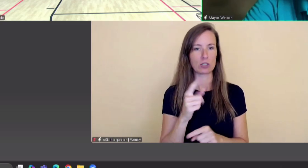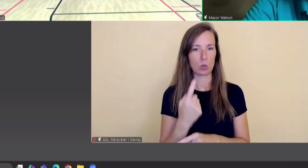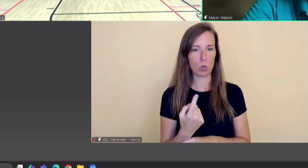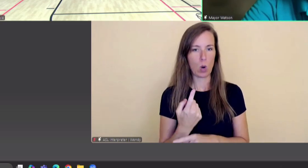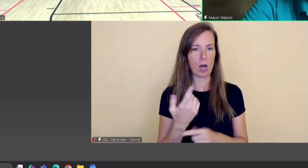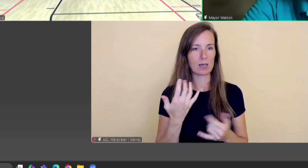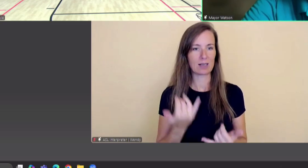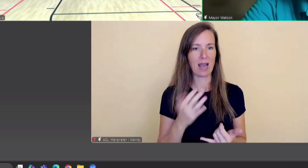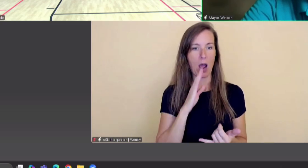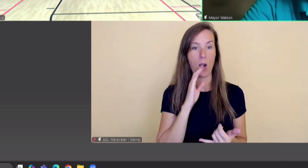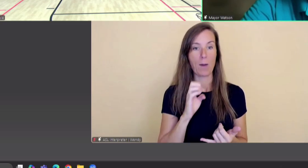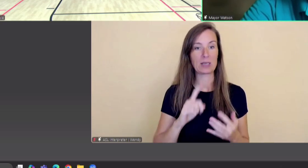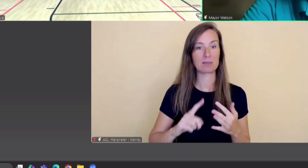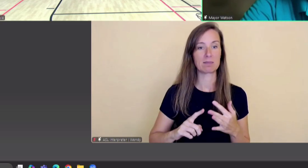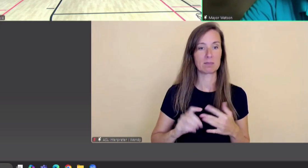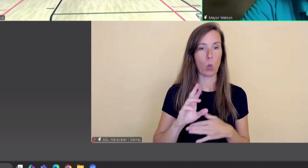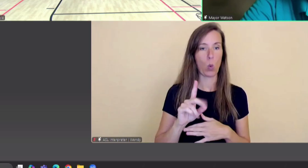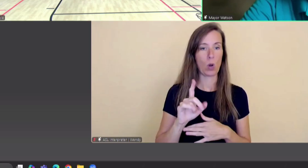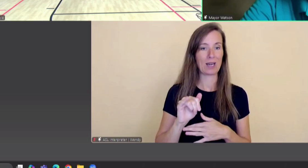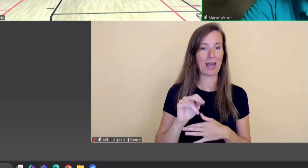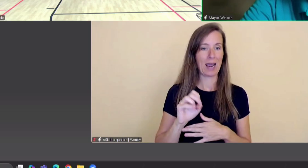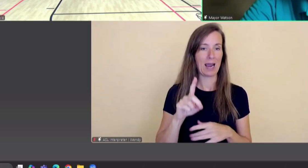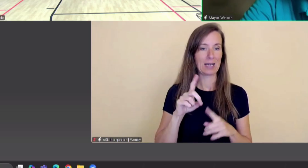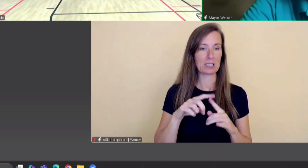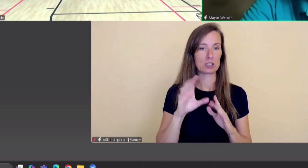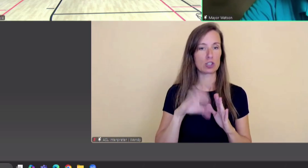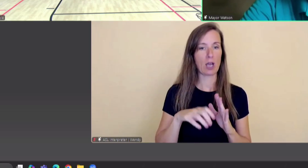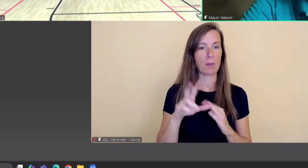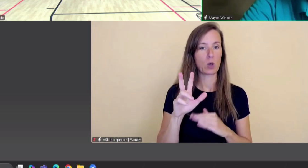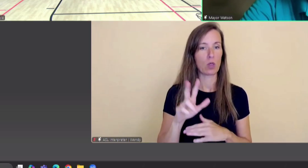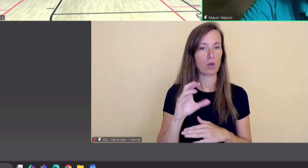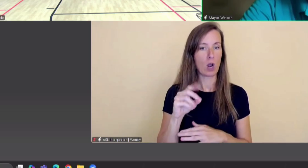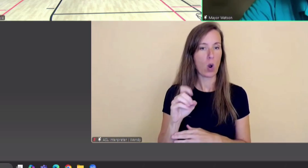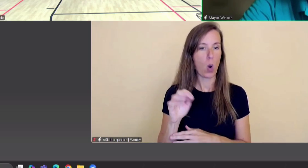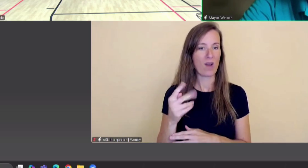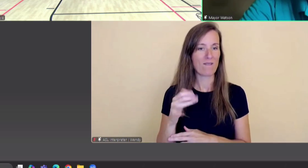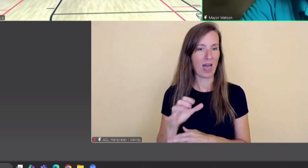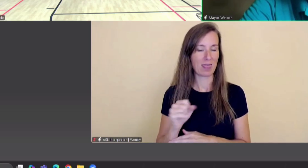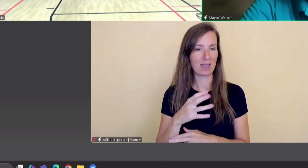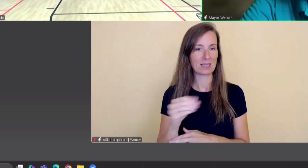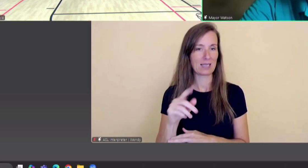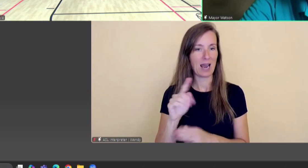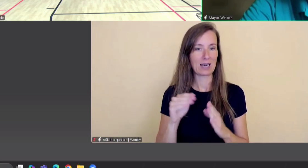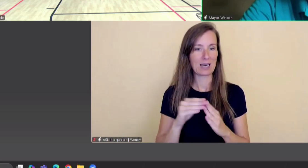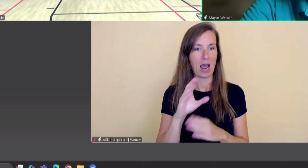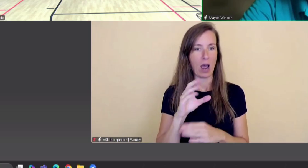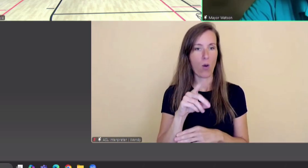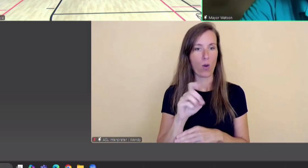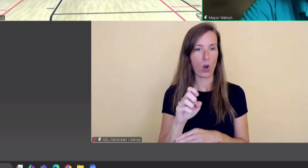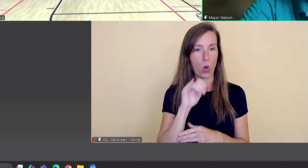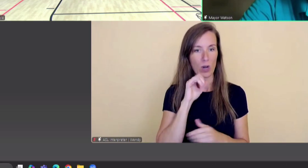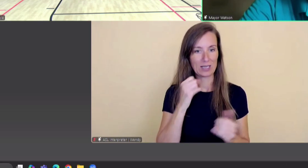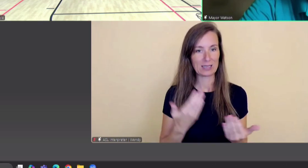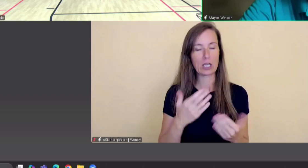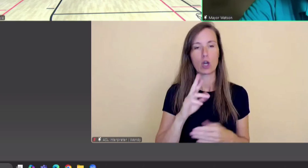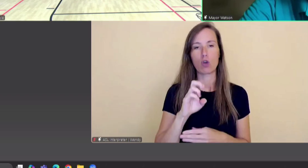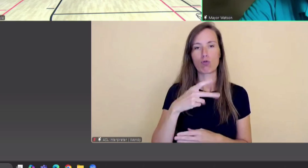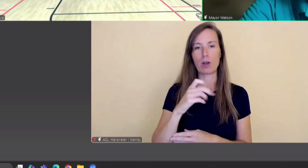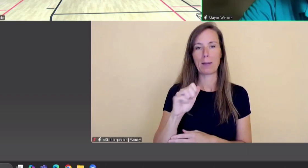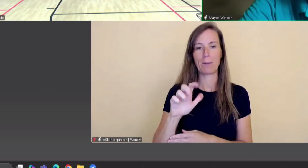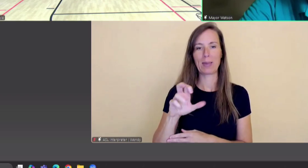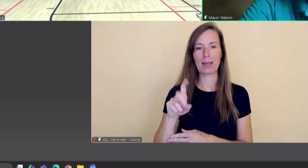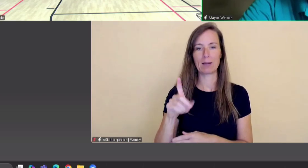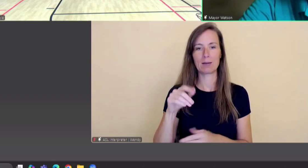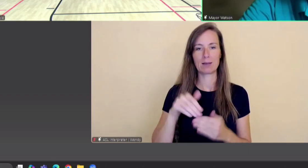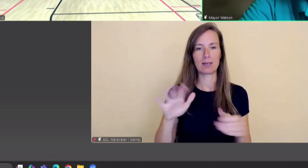suspend the reading there and simply encourage everyone to refer to that as it is an entire replacement of our ethics